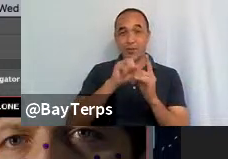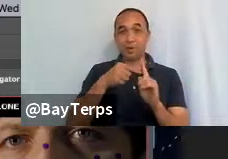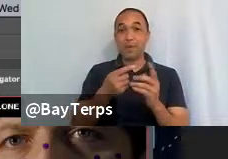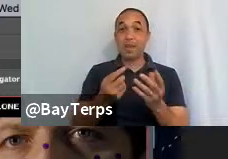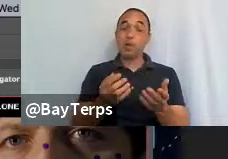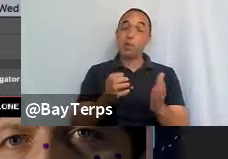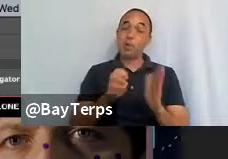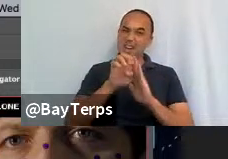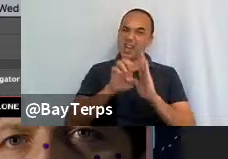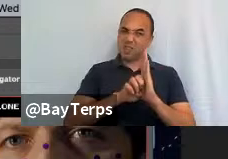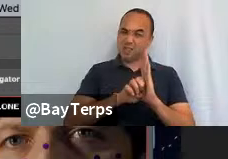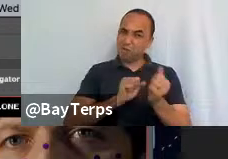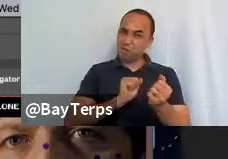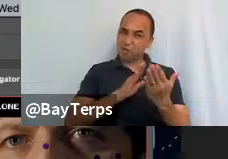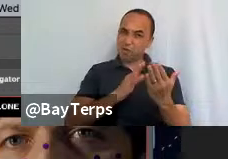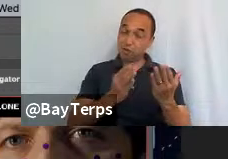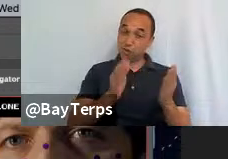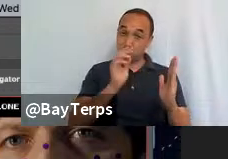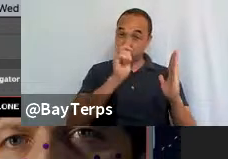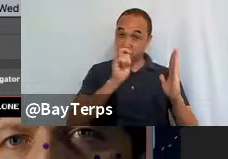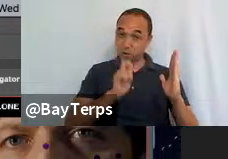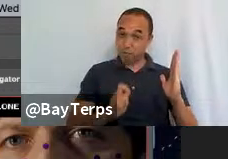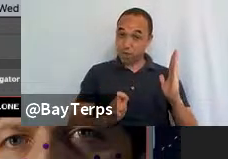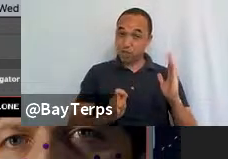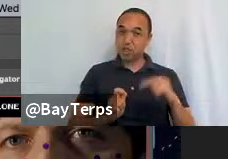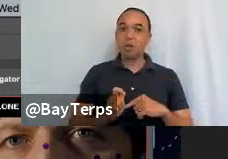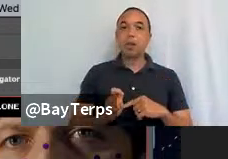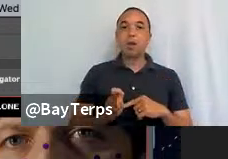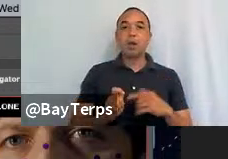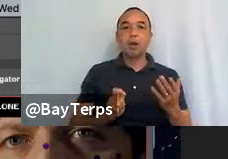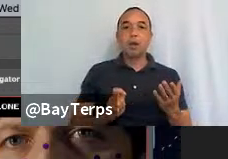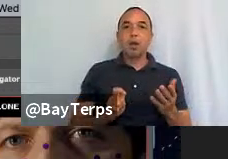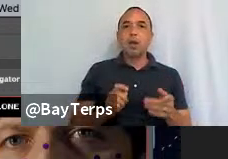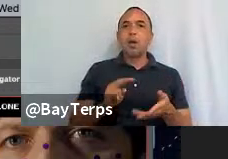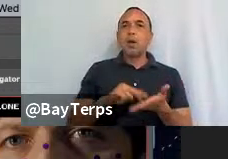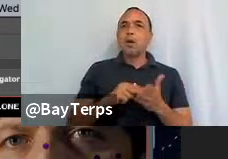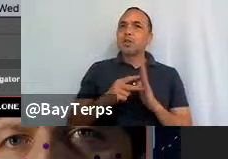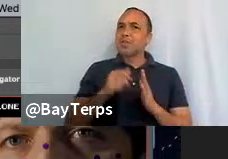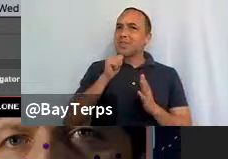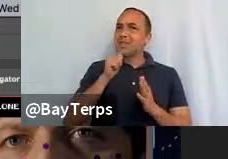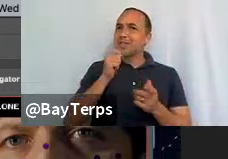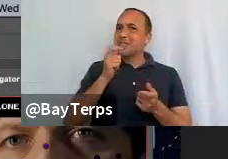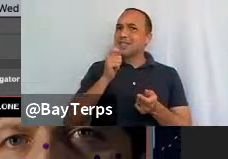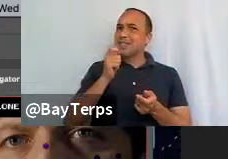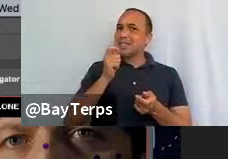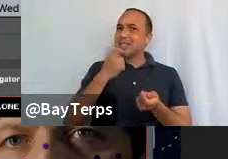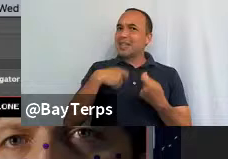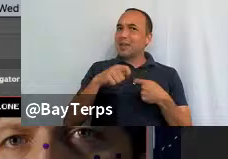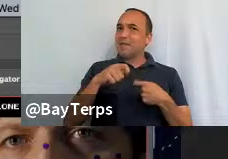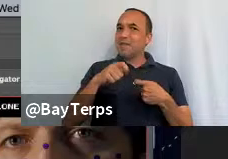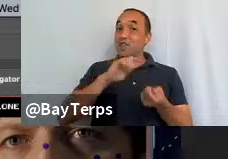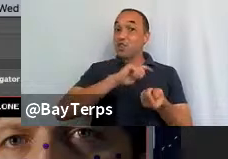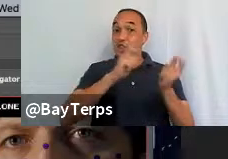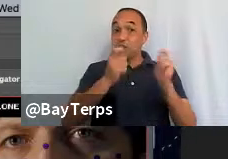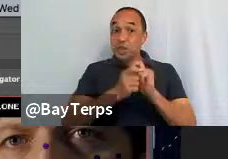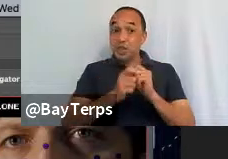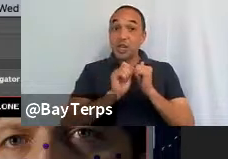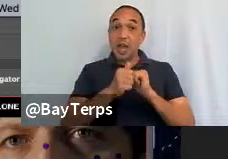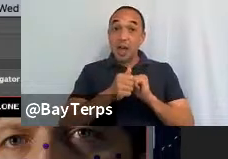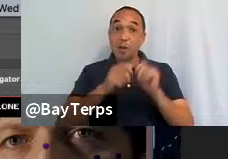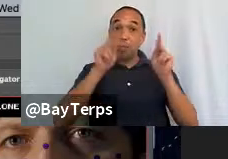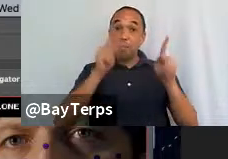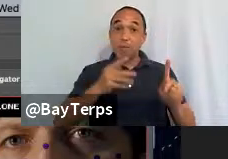that just means instead of trying to alter the way a person looks, you're trying to make the photo look more like the